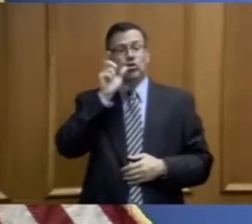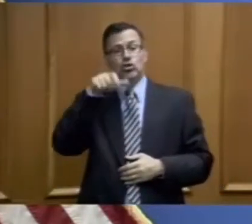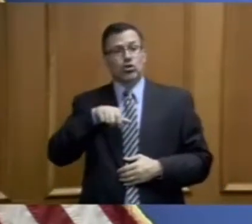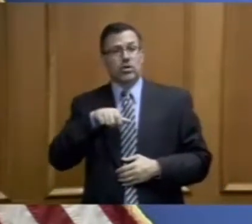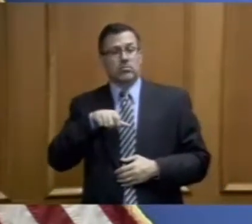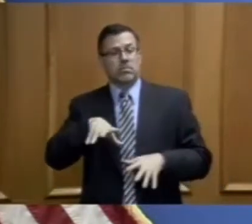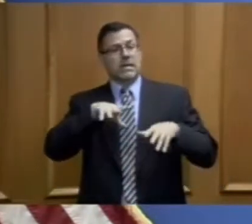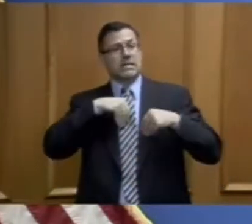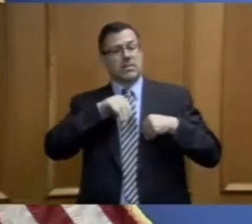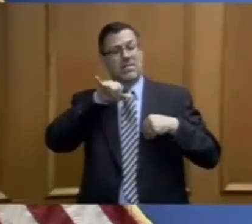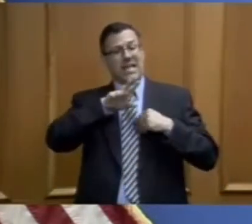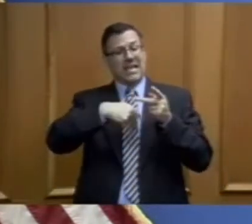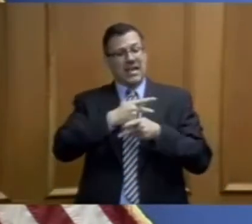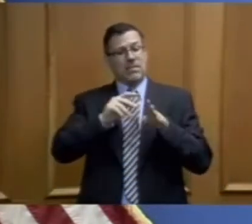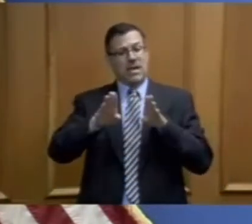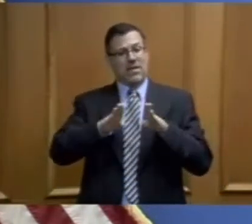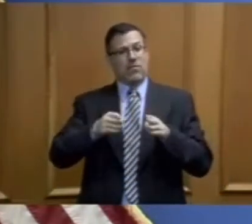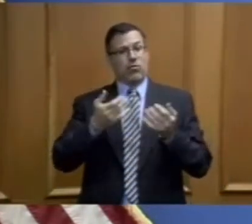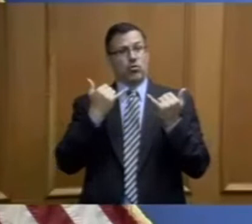unacceptable.